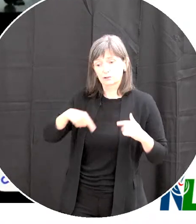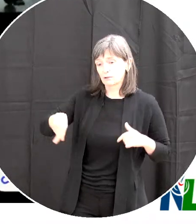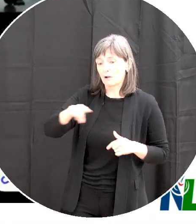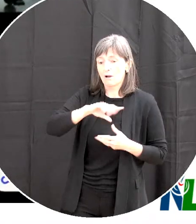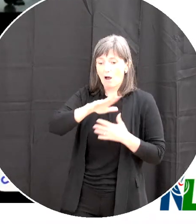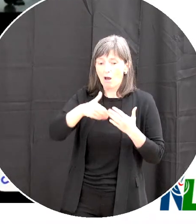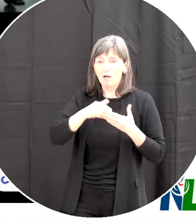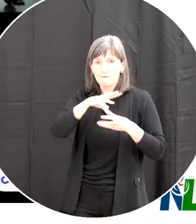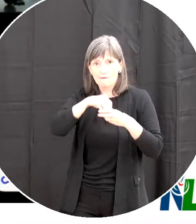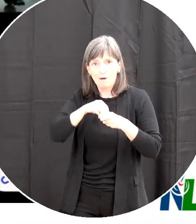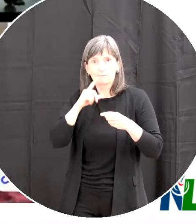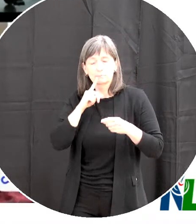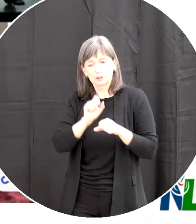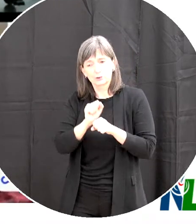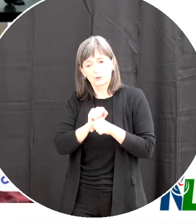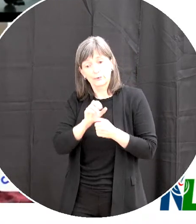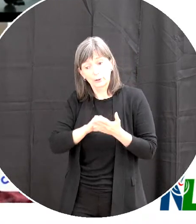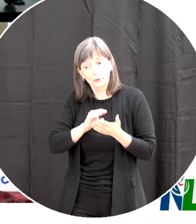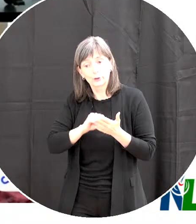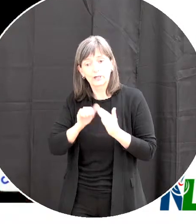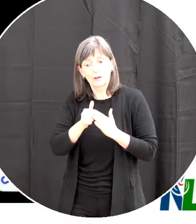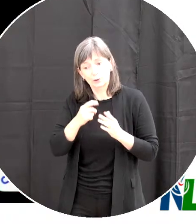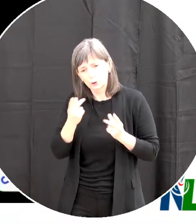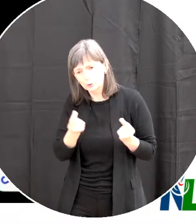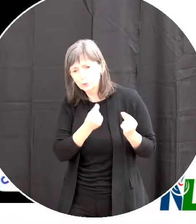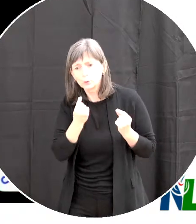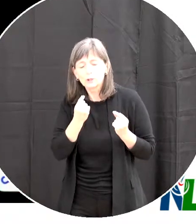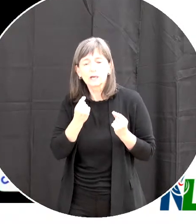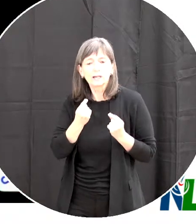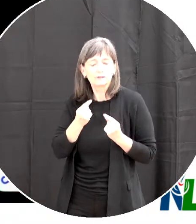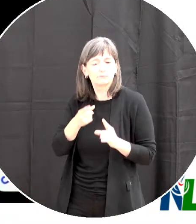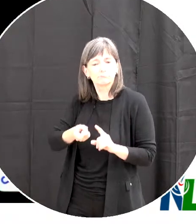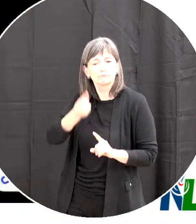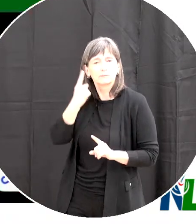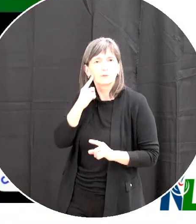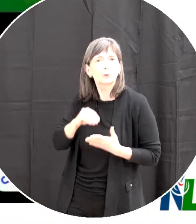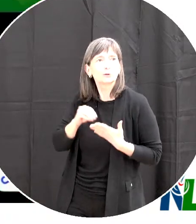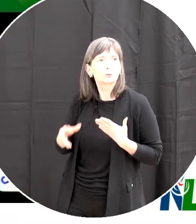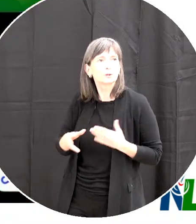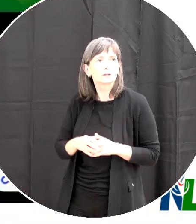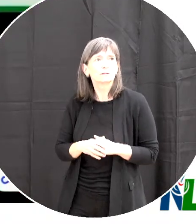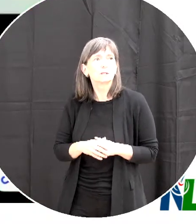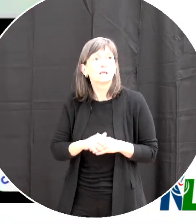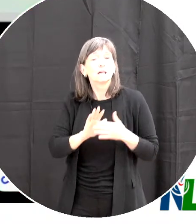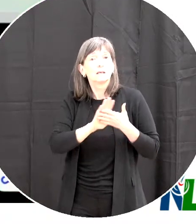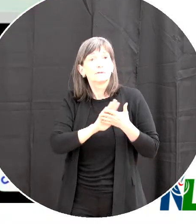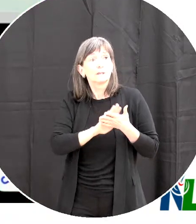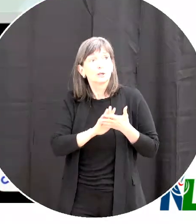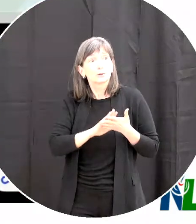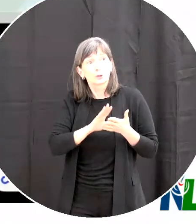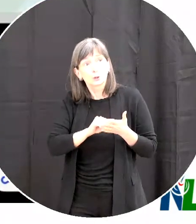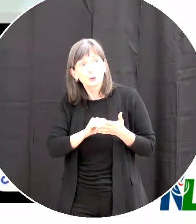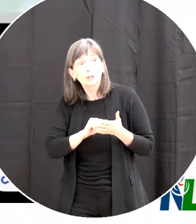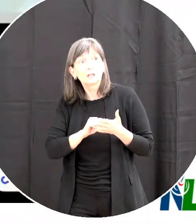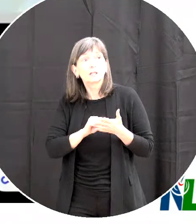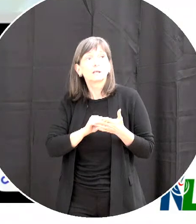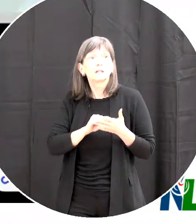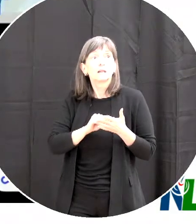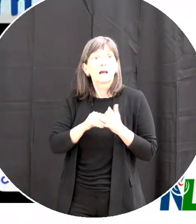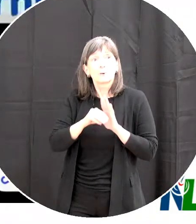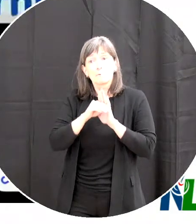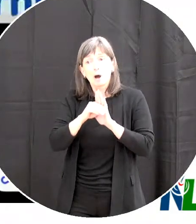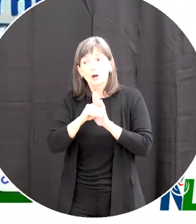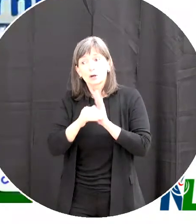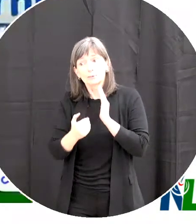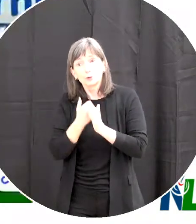work so relevant. Our videos share and model new learning, set direction for next steps, and